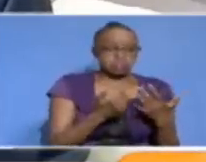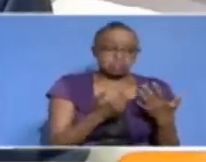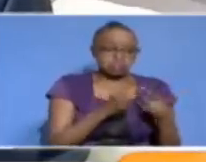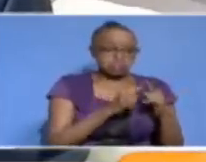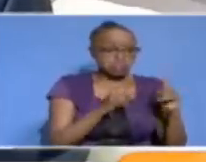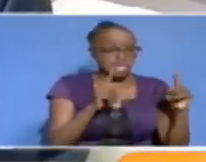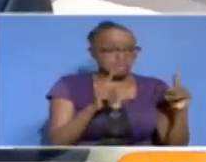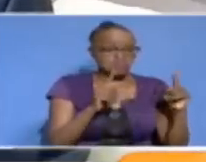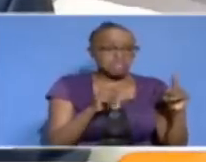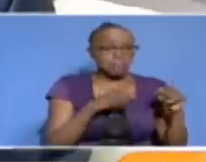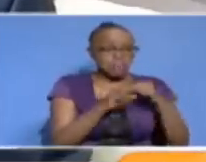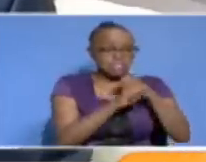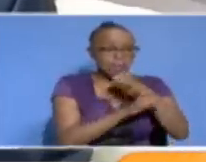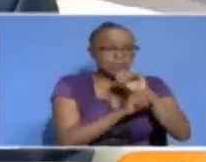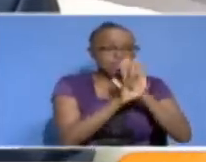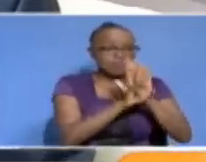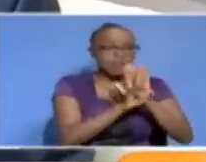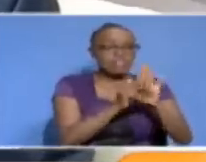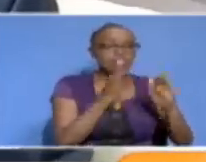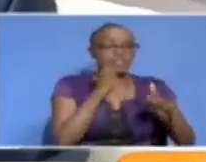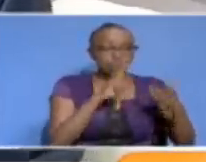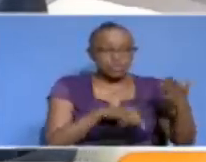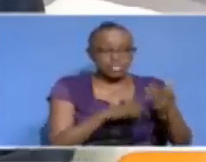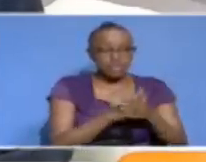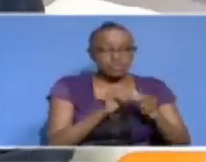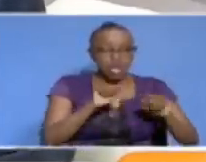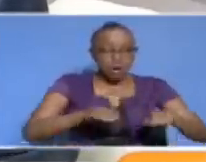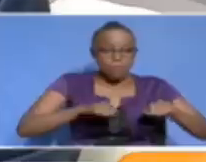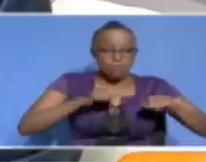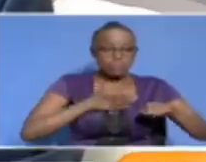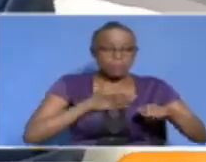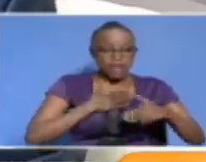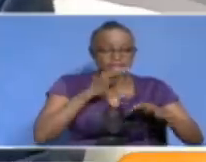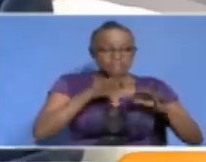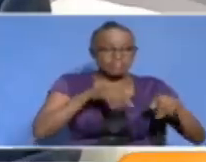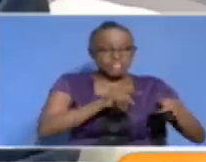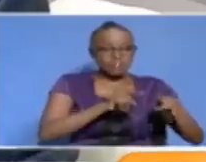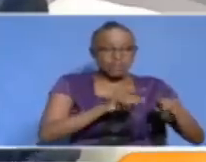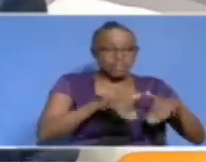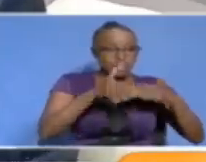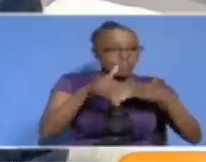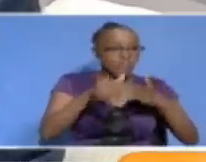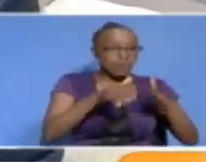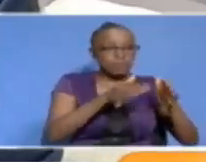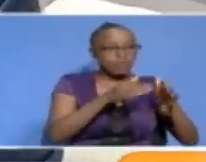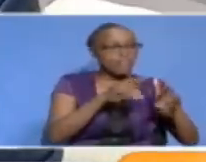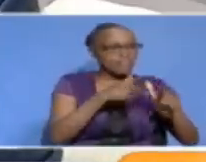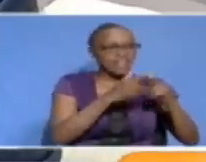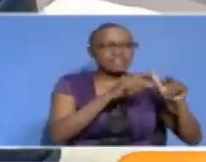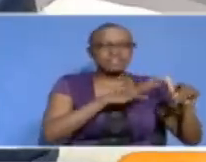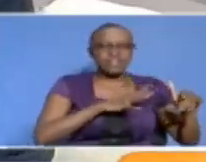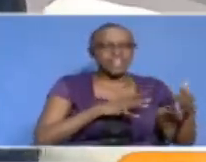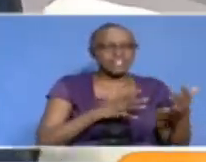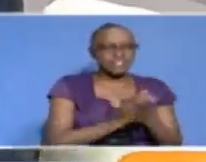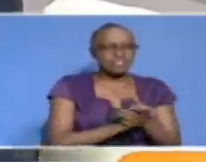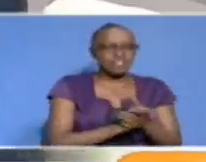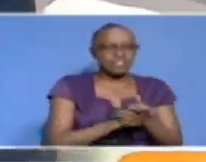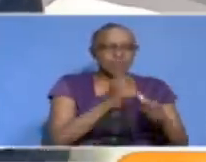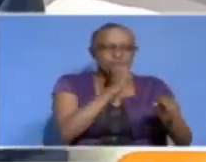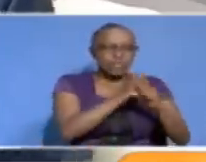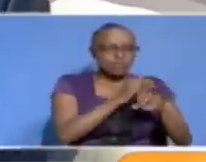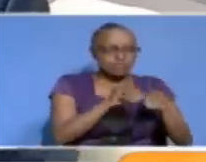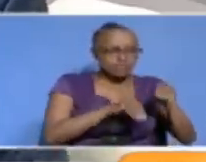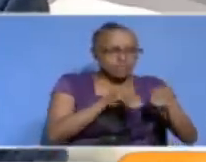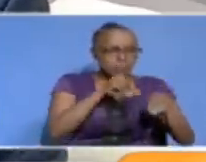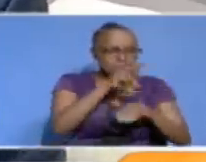but I will support the referendum. Mikisema, my boss, if he will be given another term, yes, I'll support it. I'm Matufanyo Karabati, akwe